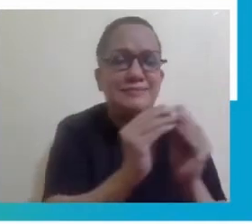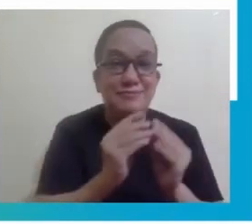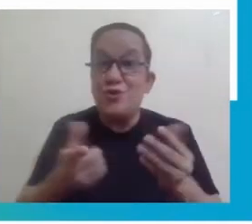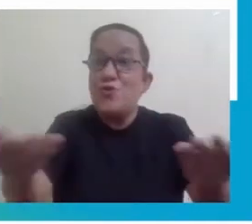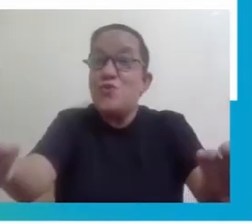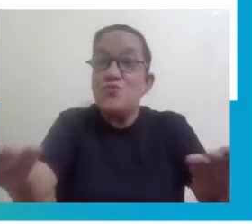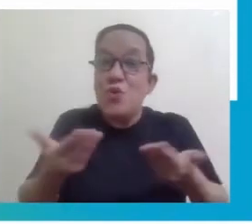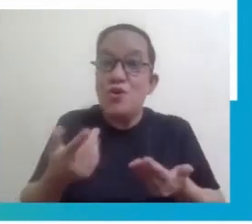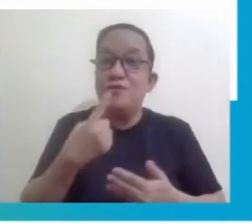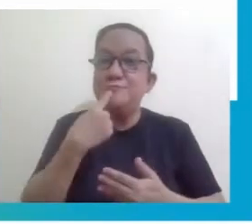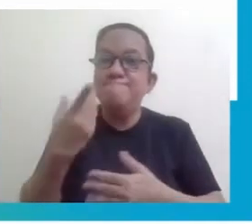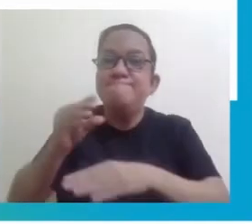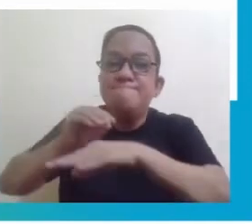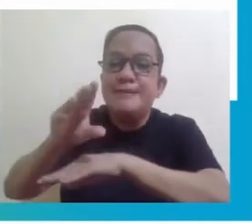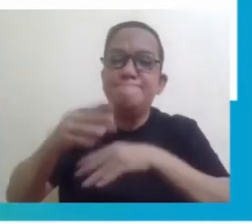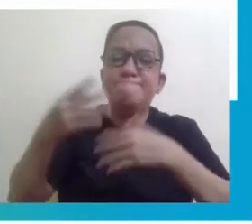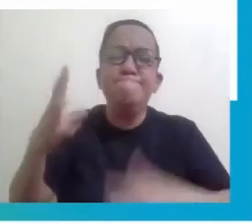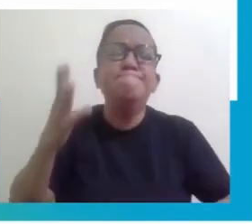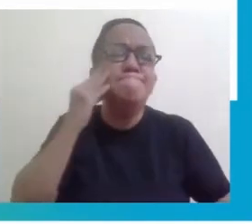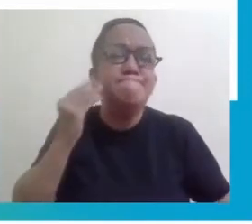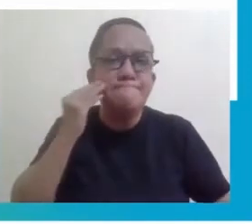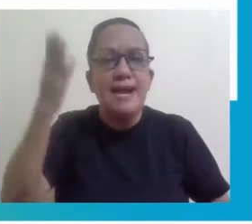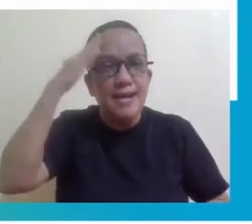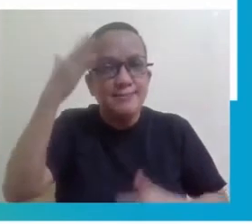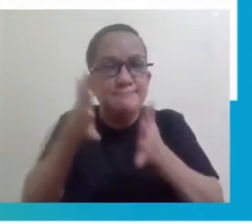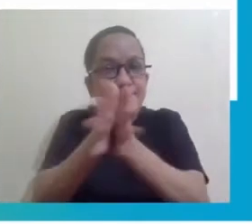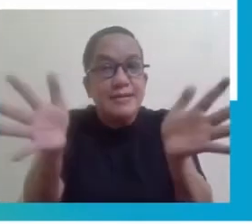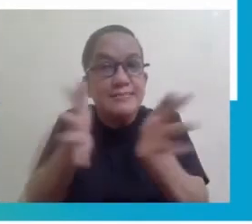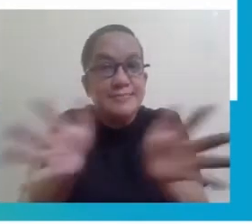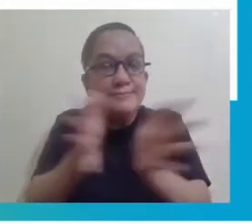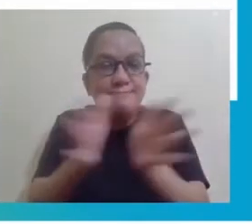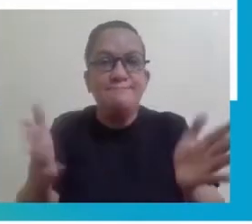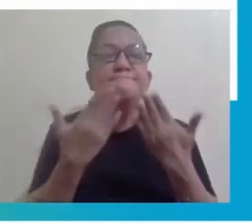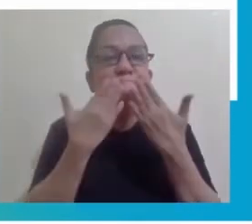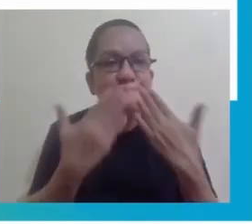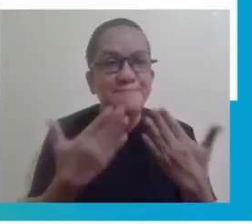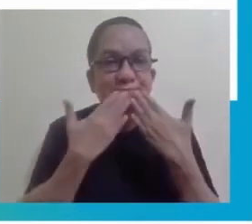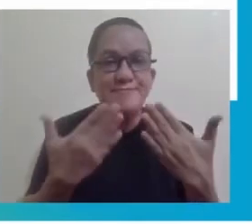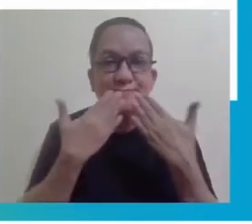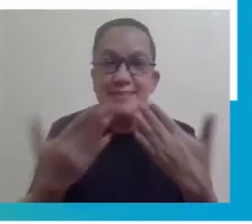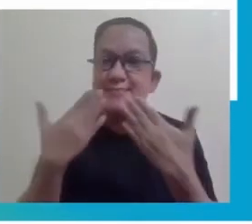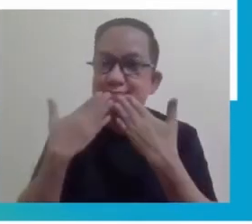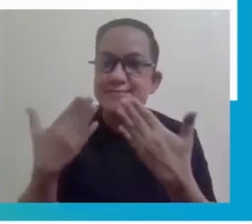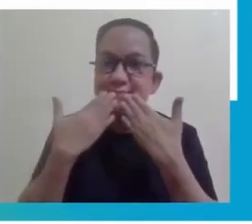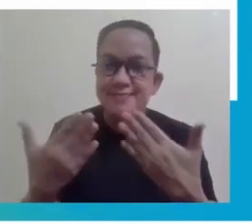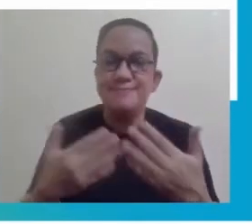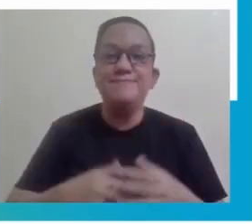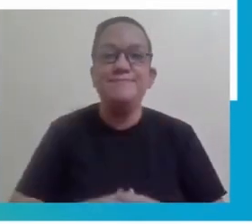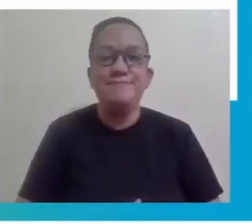practice approaches. Thank you very much for your valuable inputs. Okay, thank you very much from the NGO Forum, Ryan